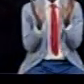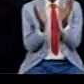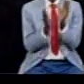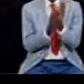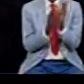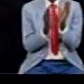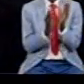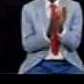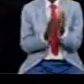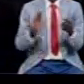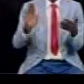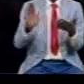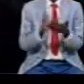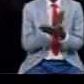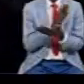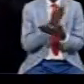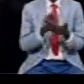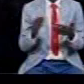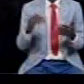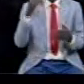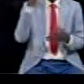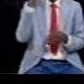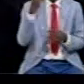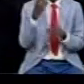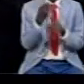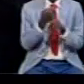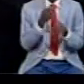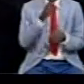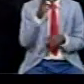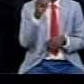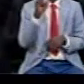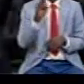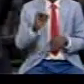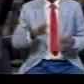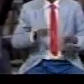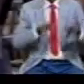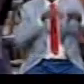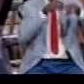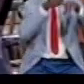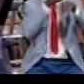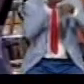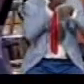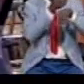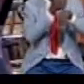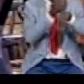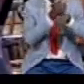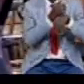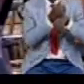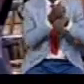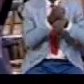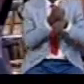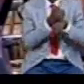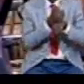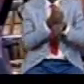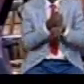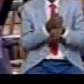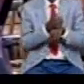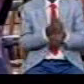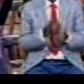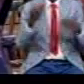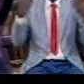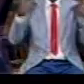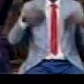continuous praise, from Zion's hill. Put on